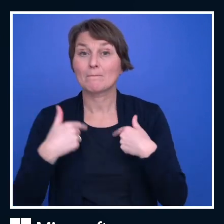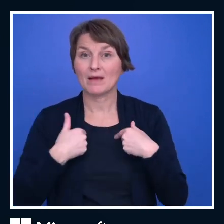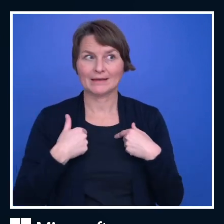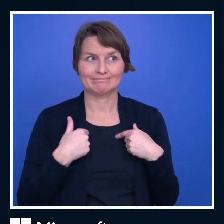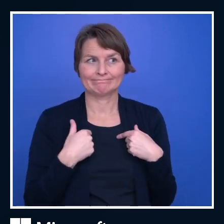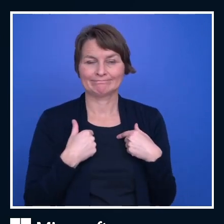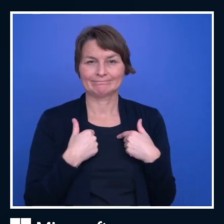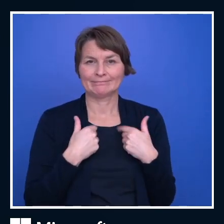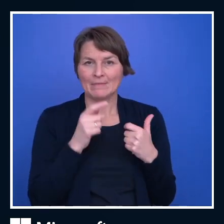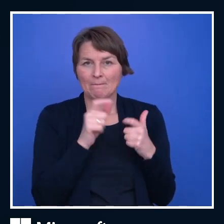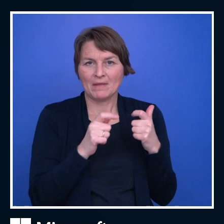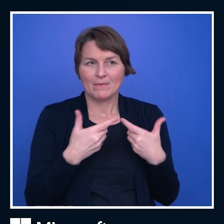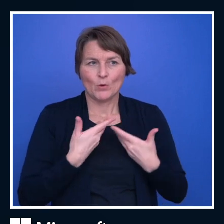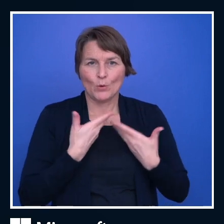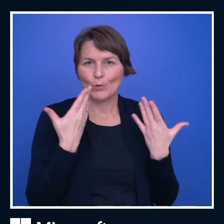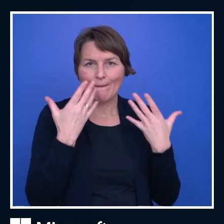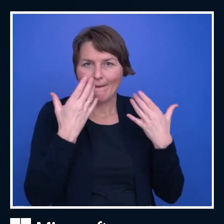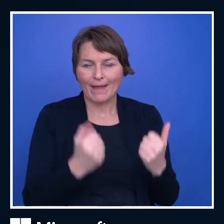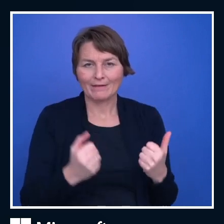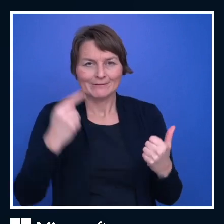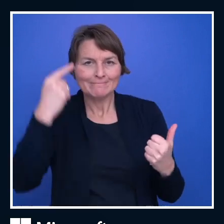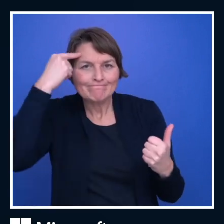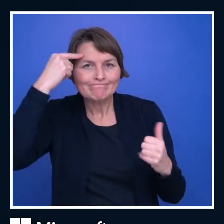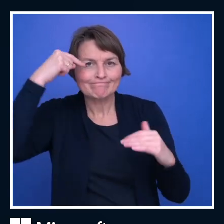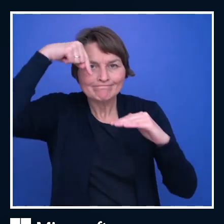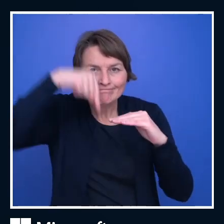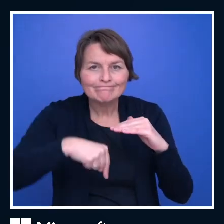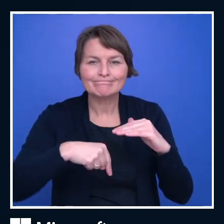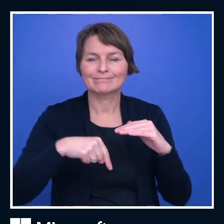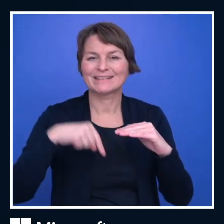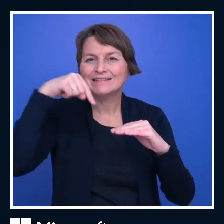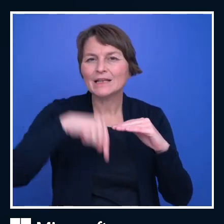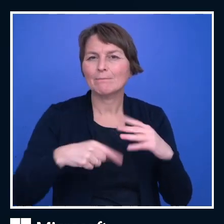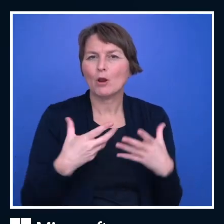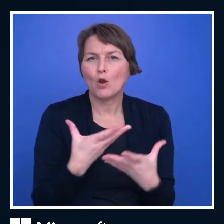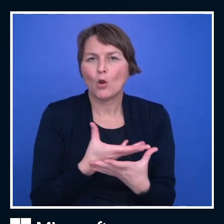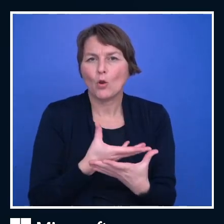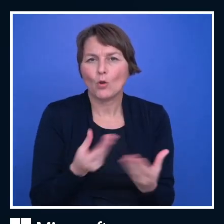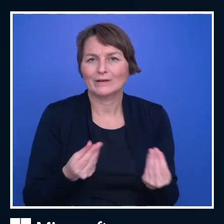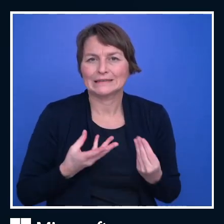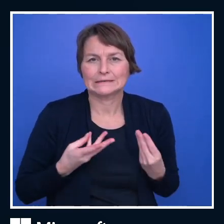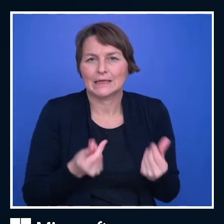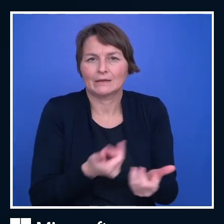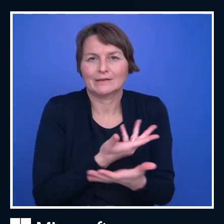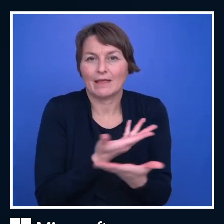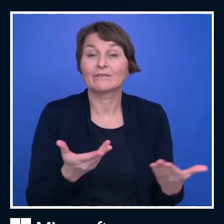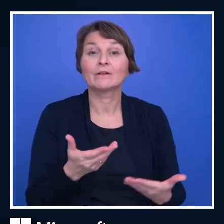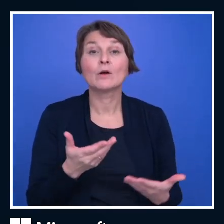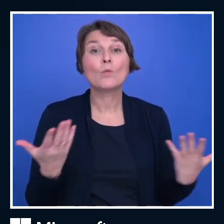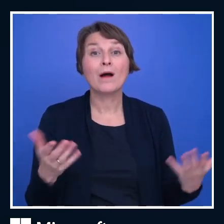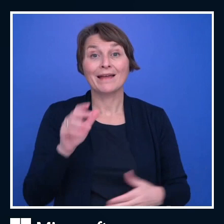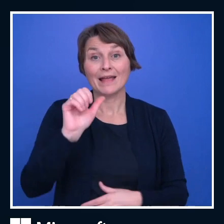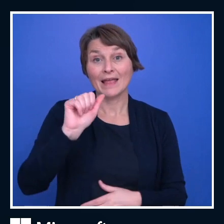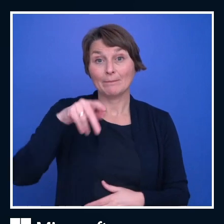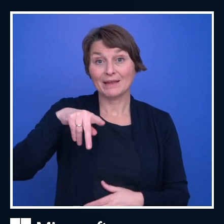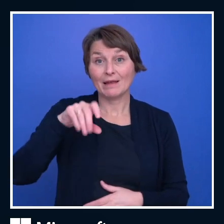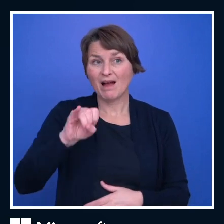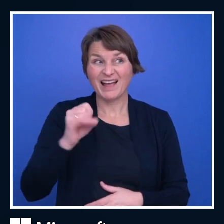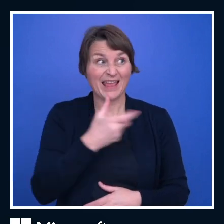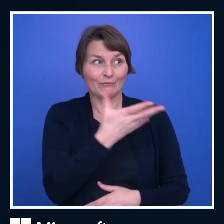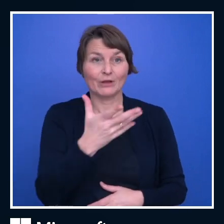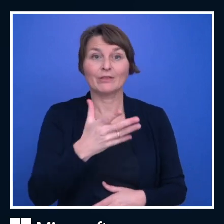data science or deep learning skills at all, because the APIs are doing everything for you. There's speech to